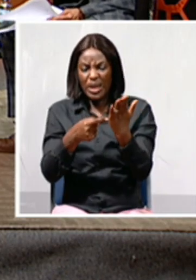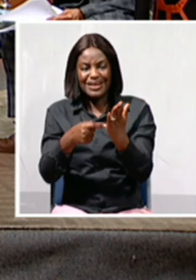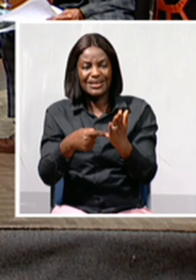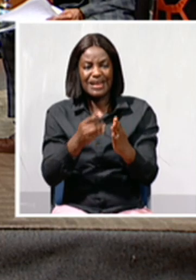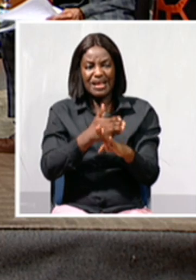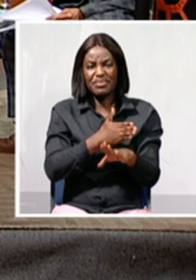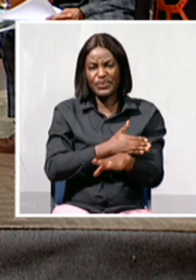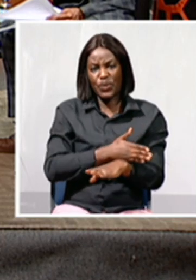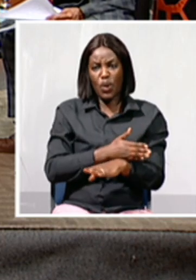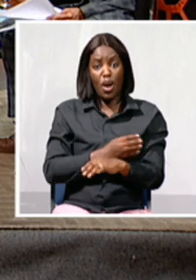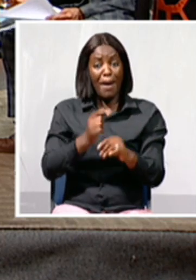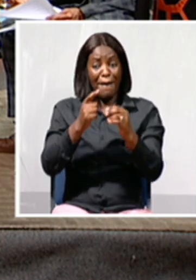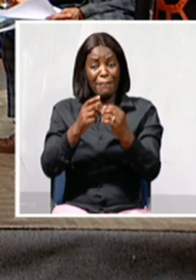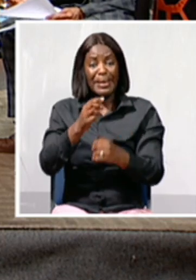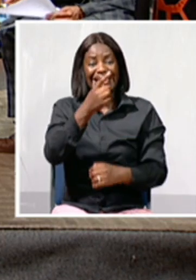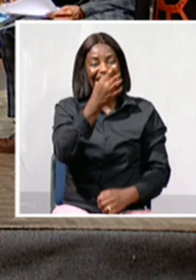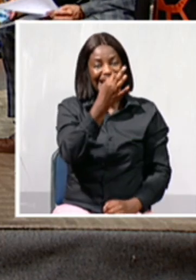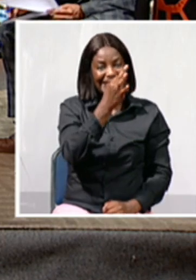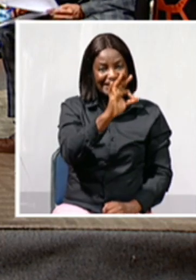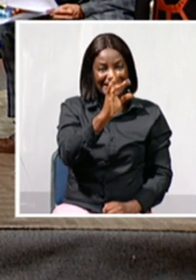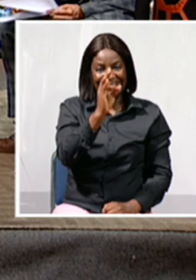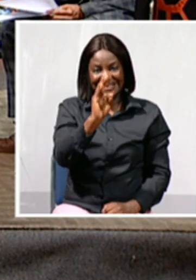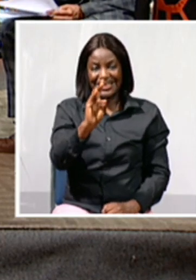perhaps with varied success.